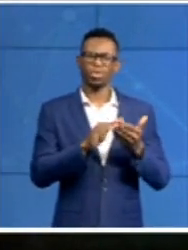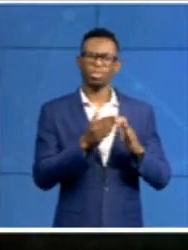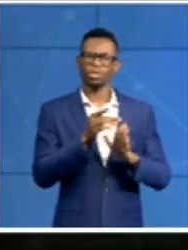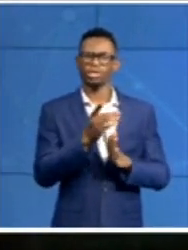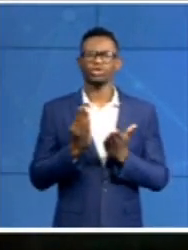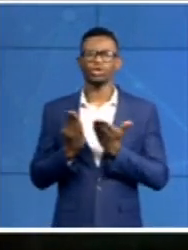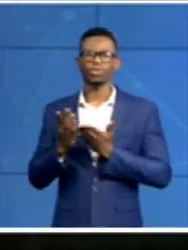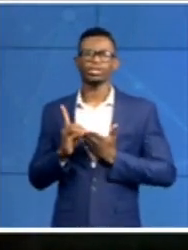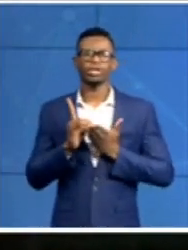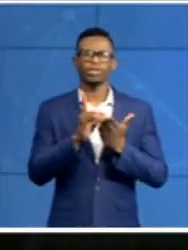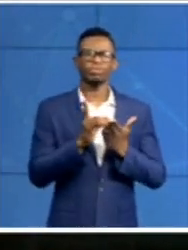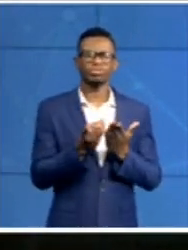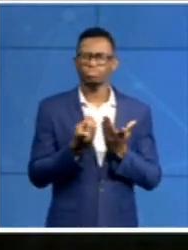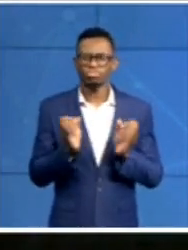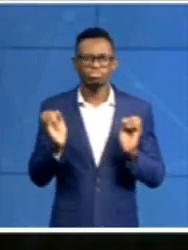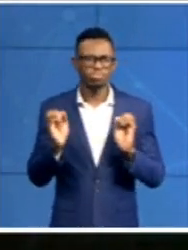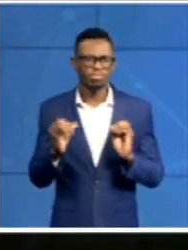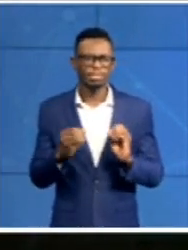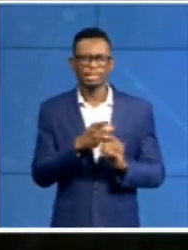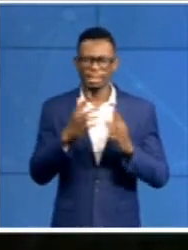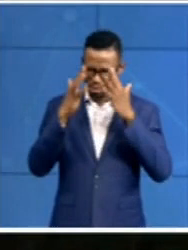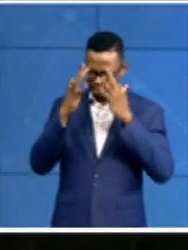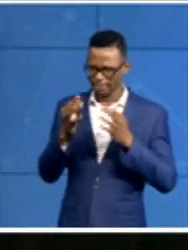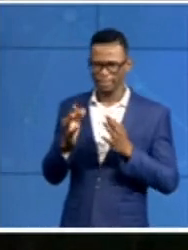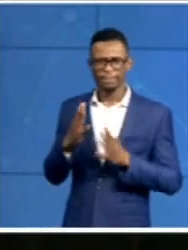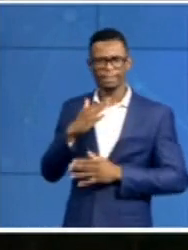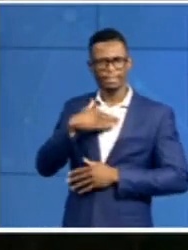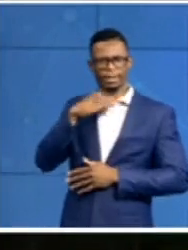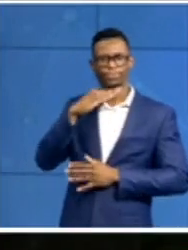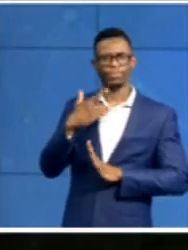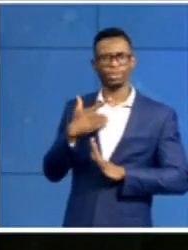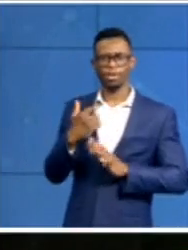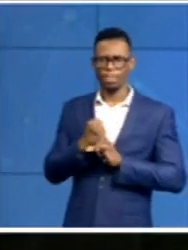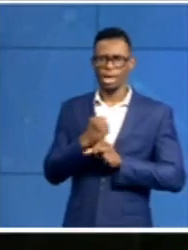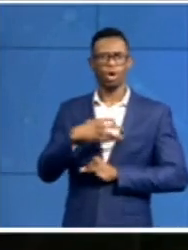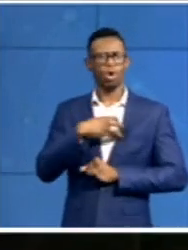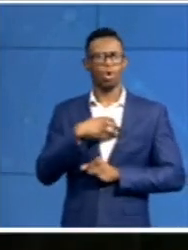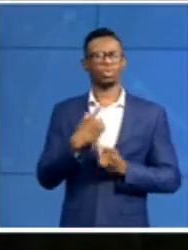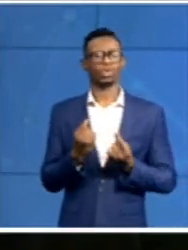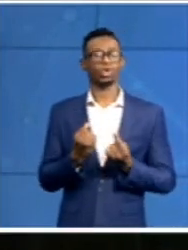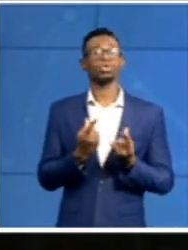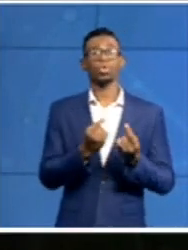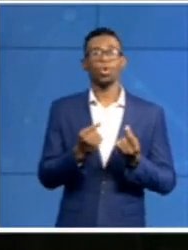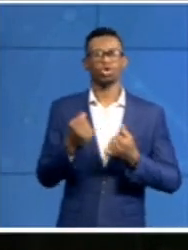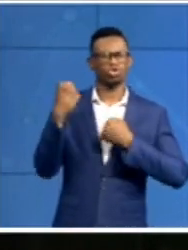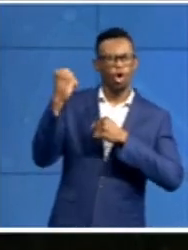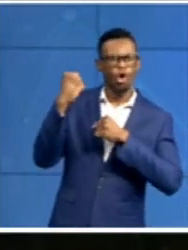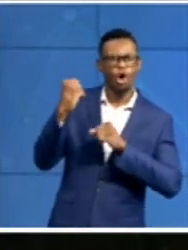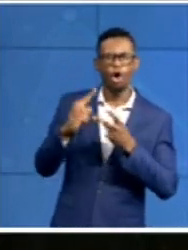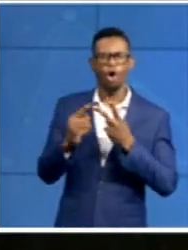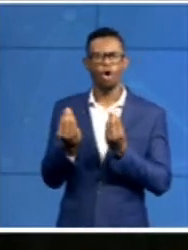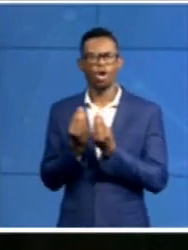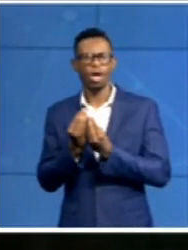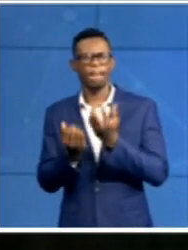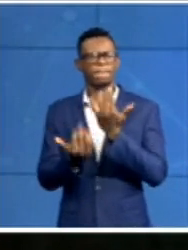into their own hands, not by stomping the ground and dancing and chanting and burning things, but by being inventive. As you